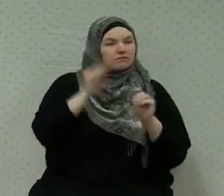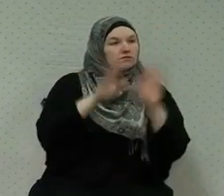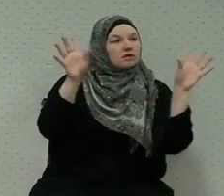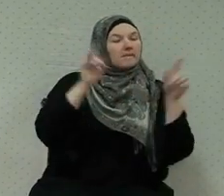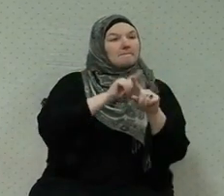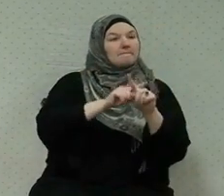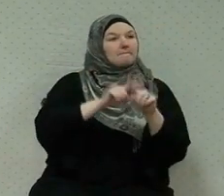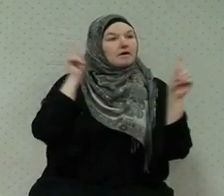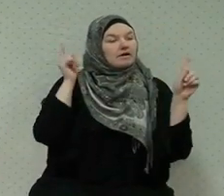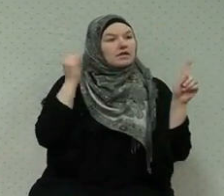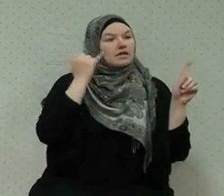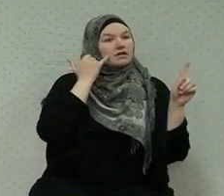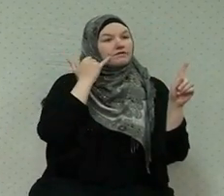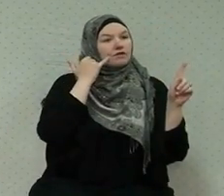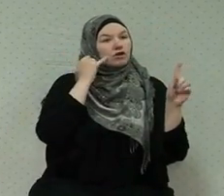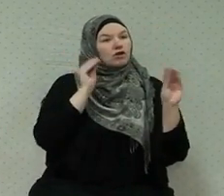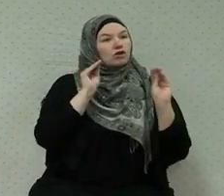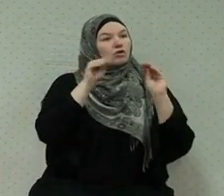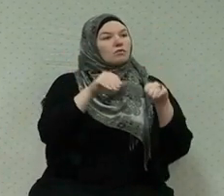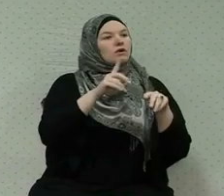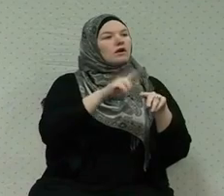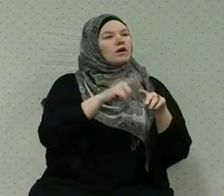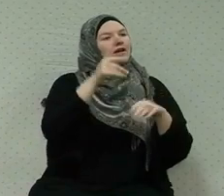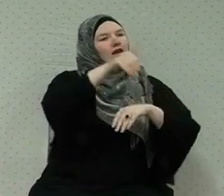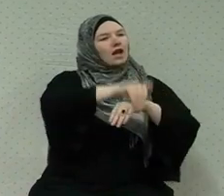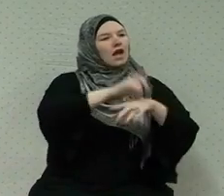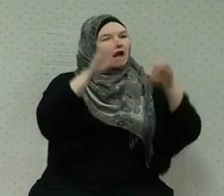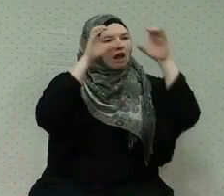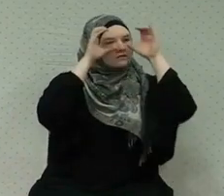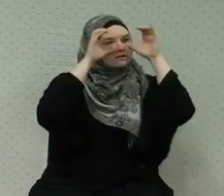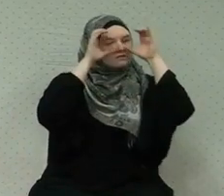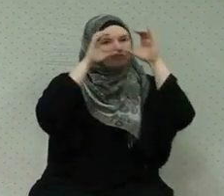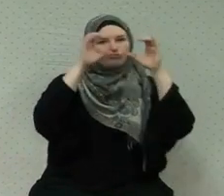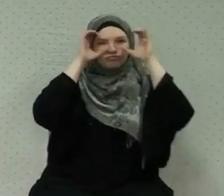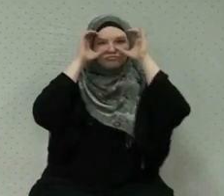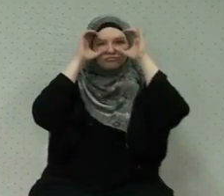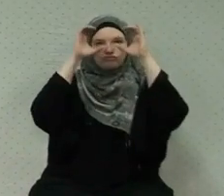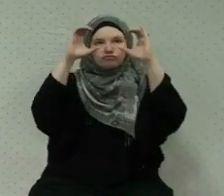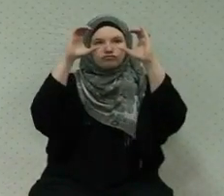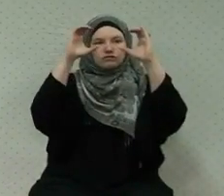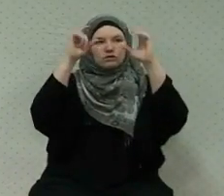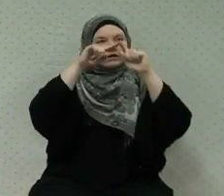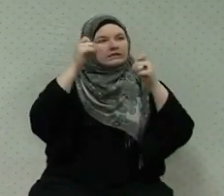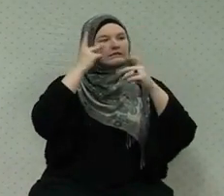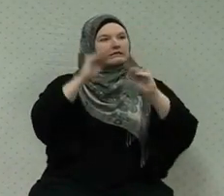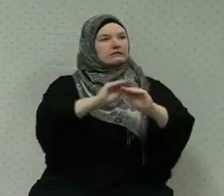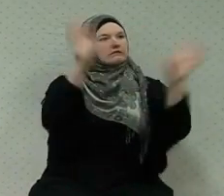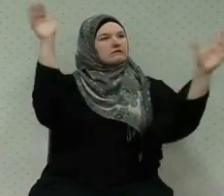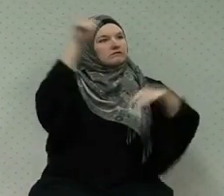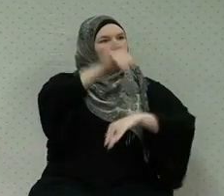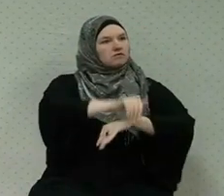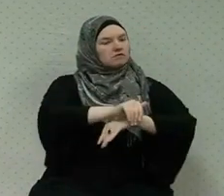put a pair of night goggles, then that shape starts to clear.